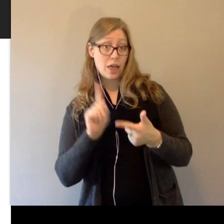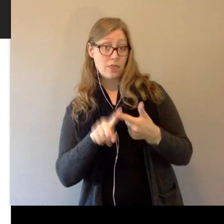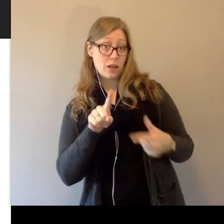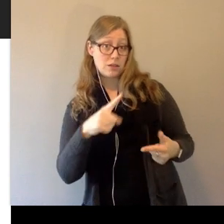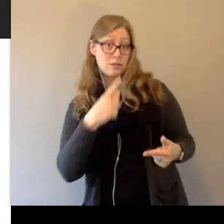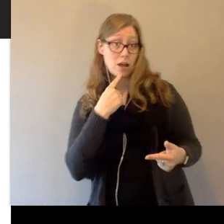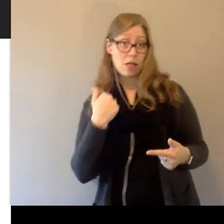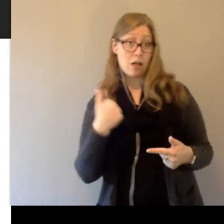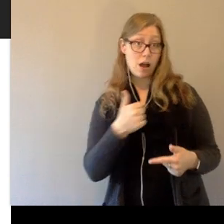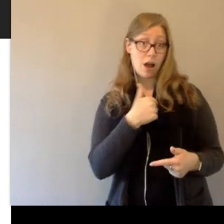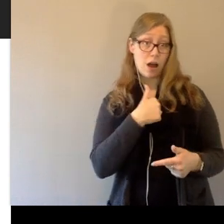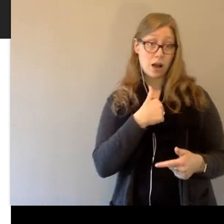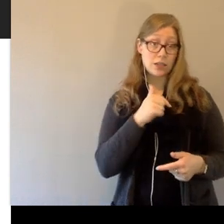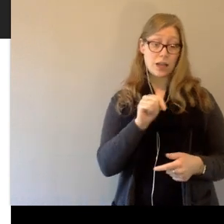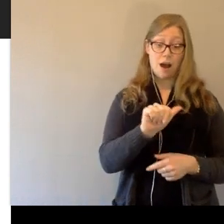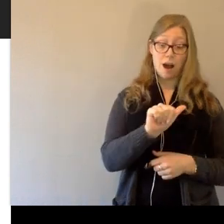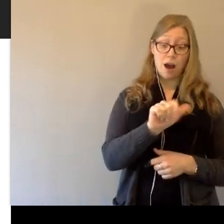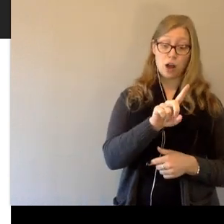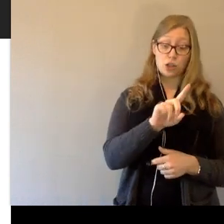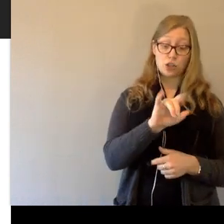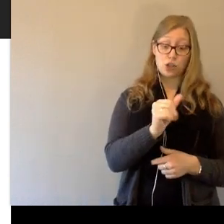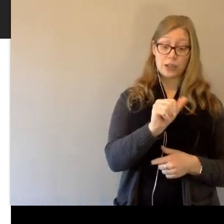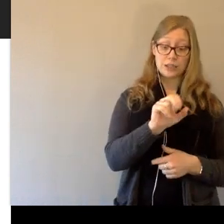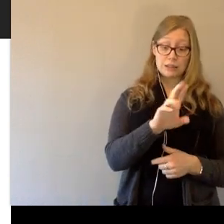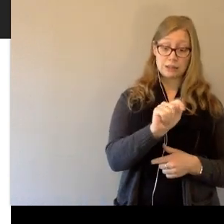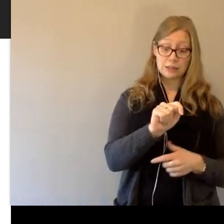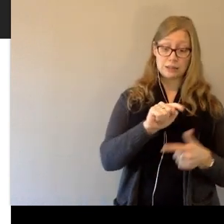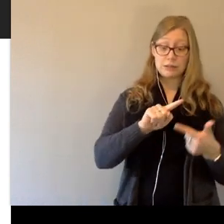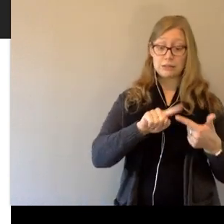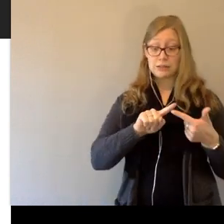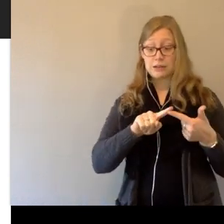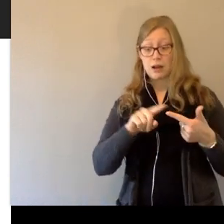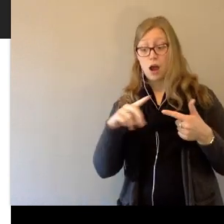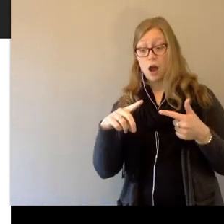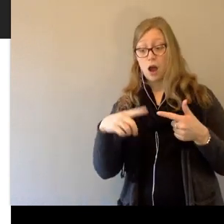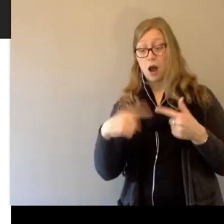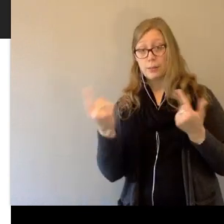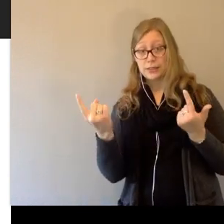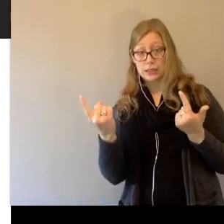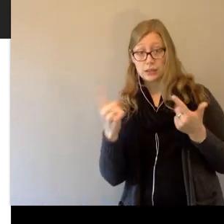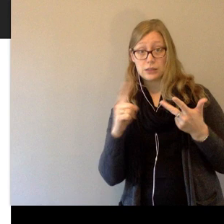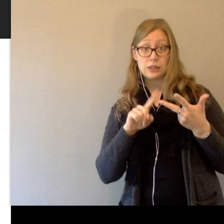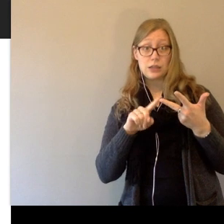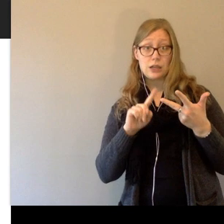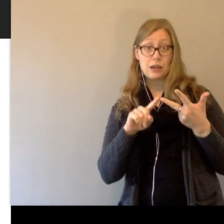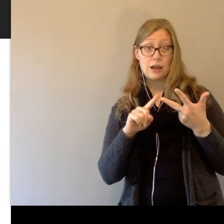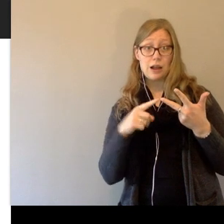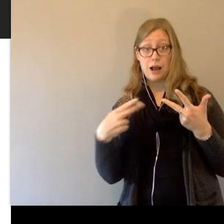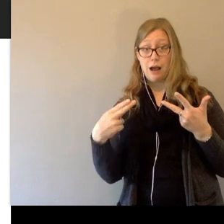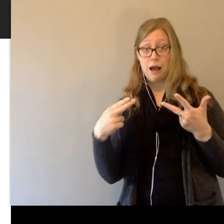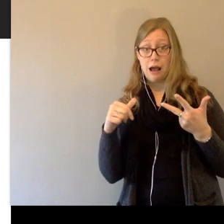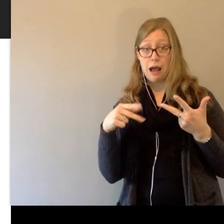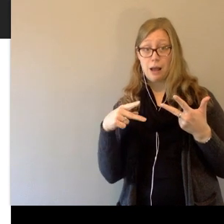hypotenuse. Now remember, these designations for the adjacent and the